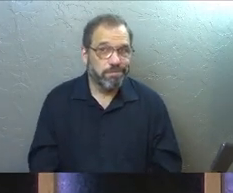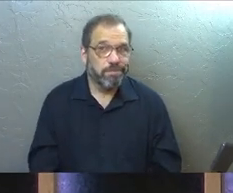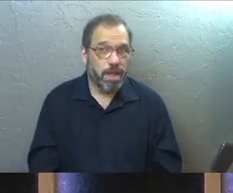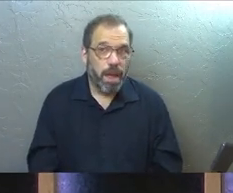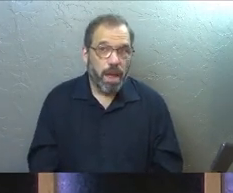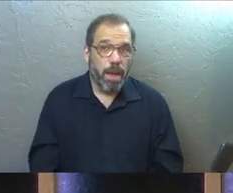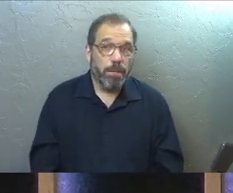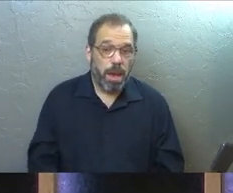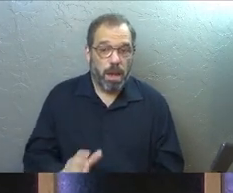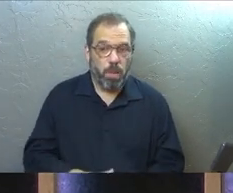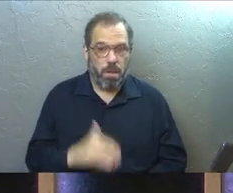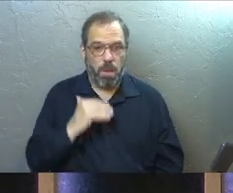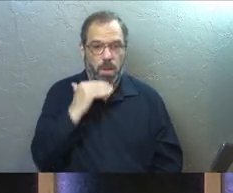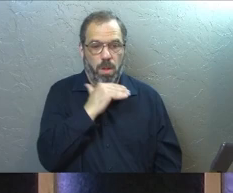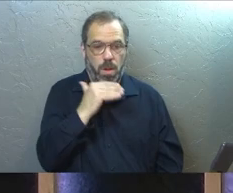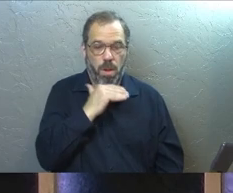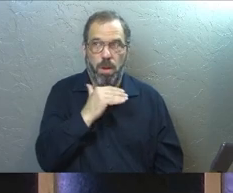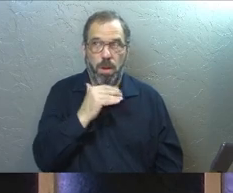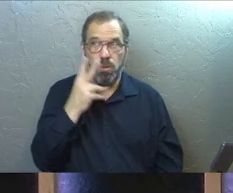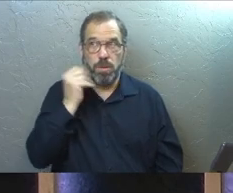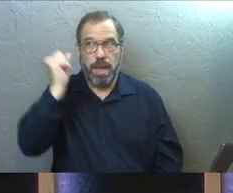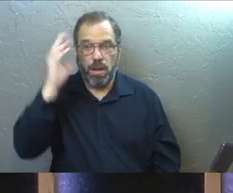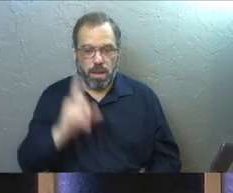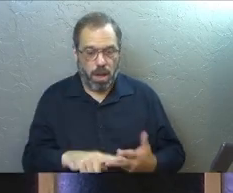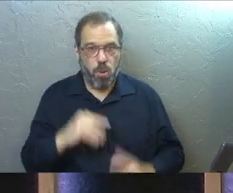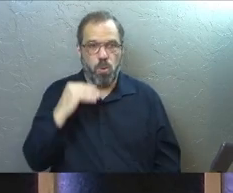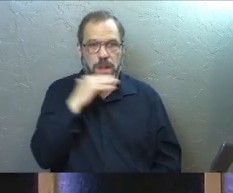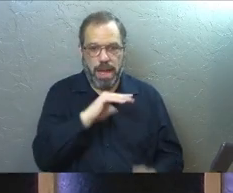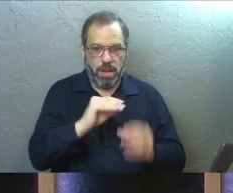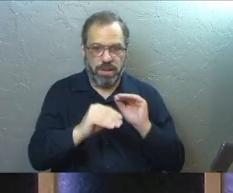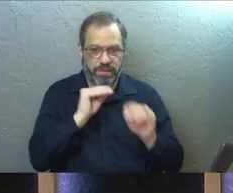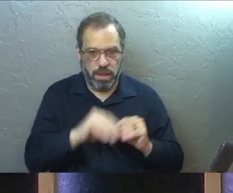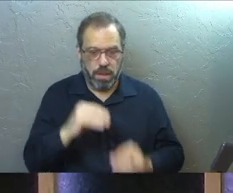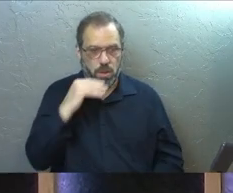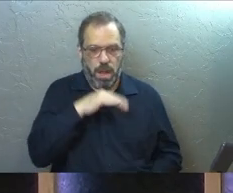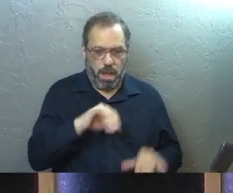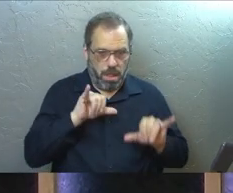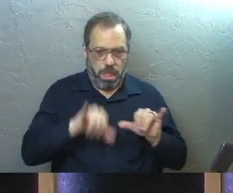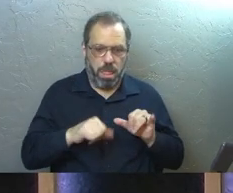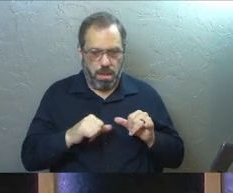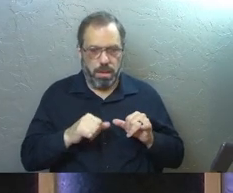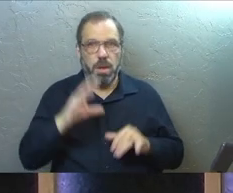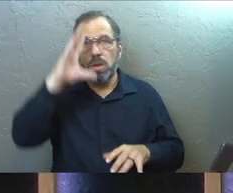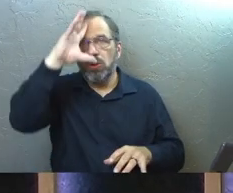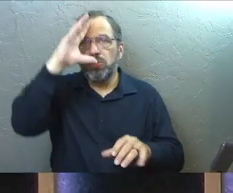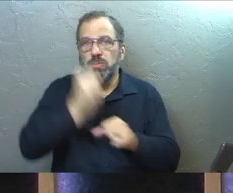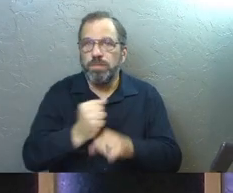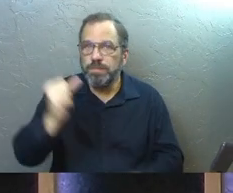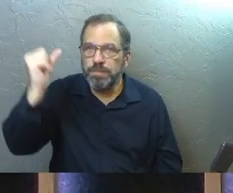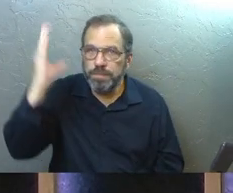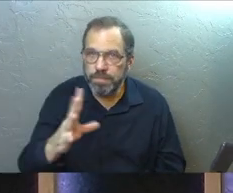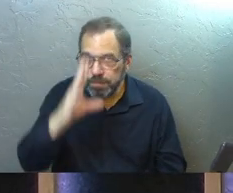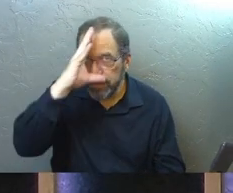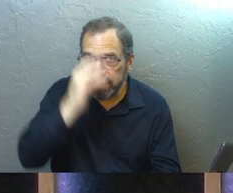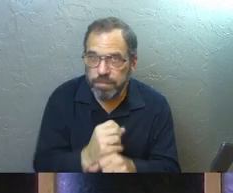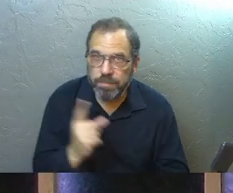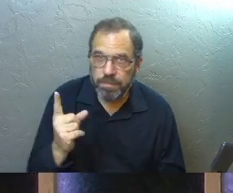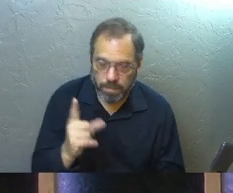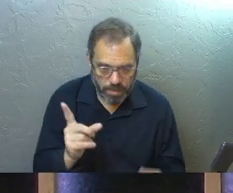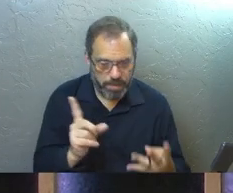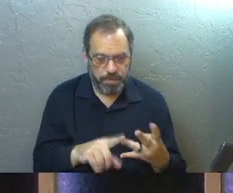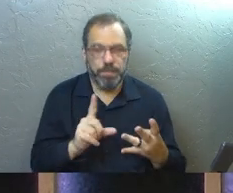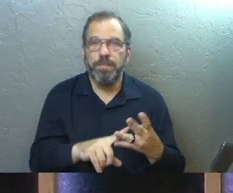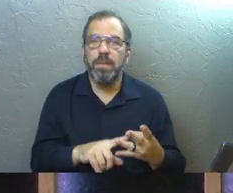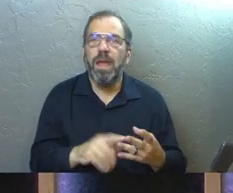But you're doubting God by staying there. You're lying to fix things and you're staying there. Trust God. Next